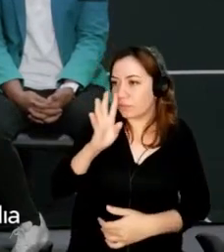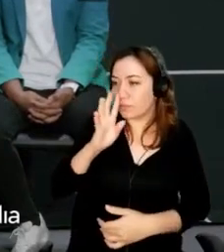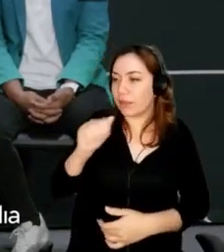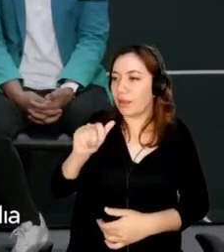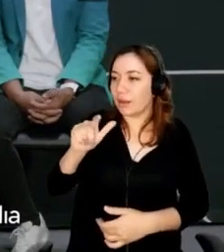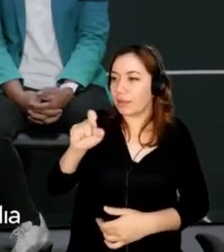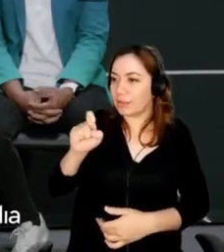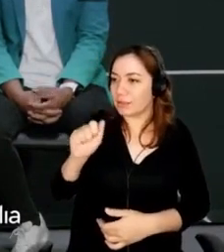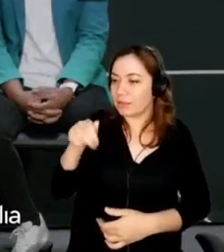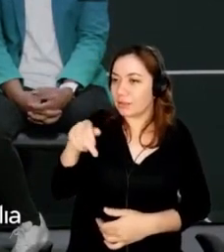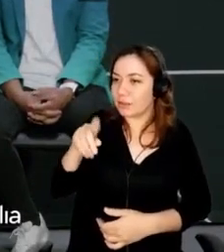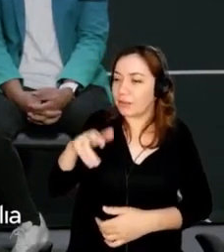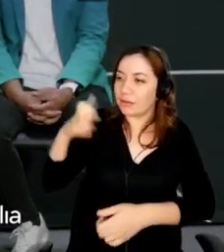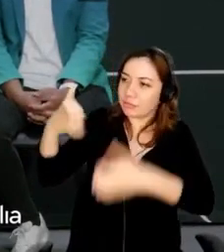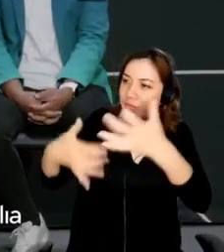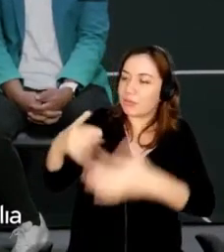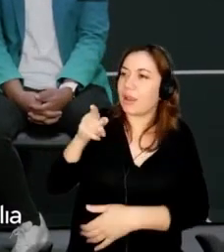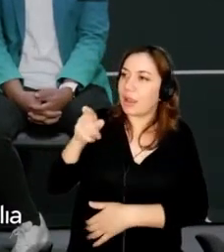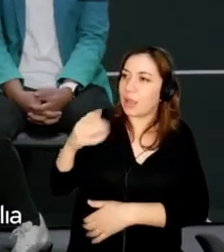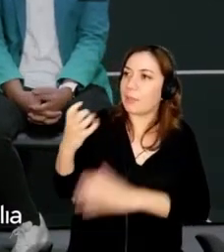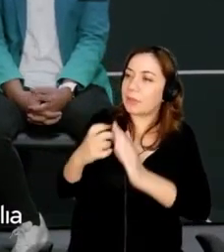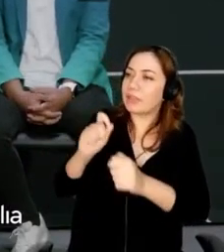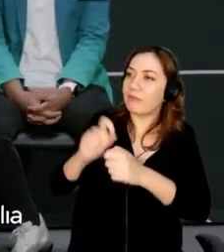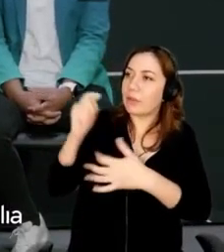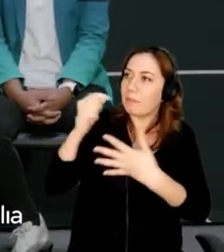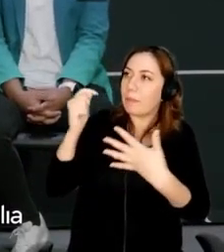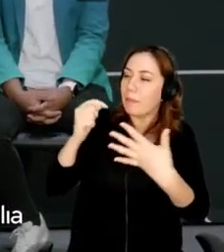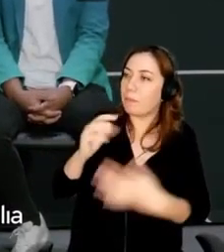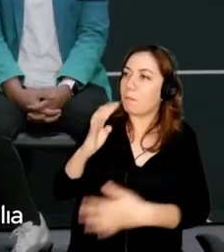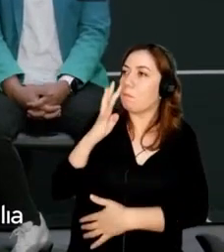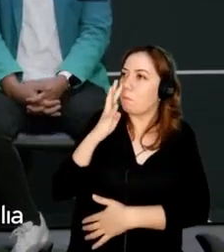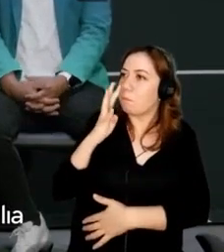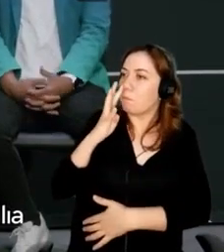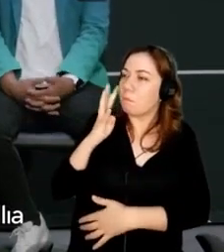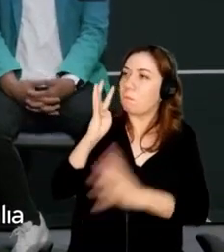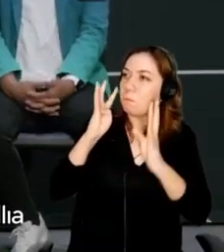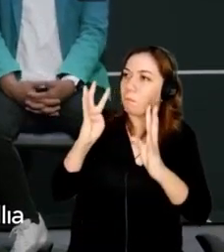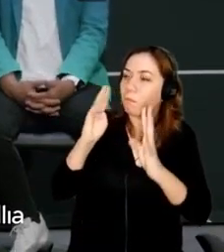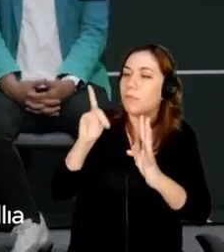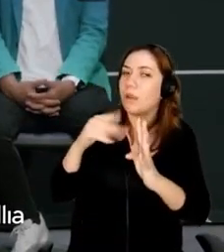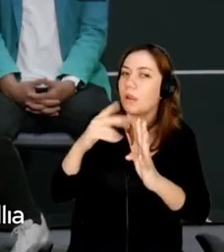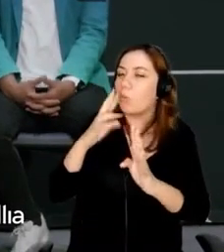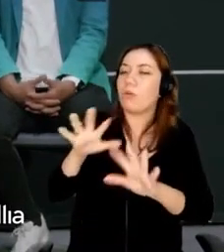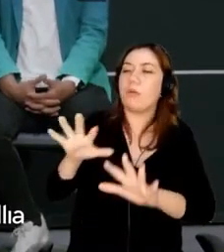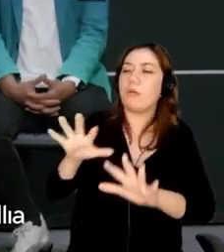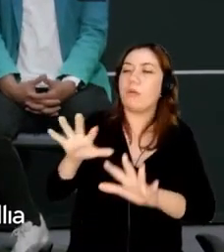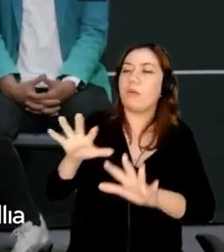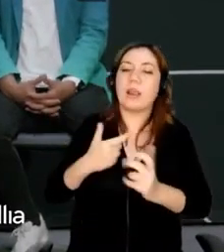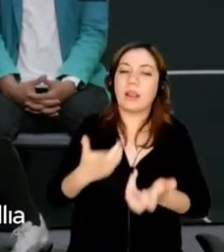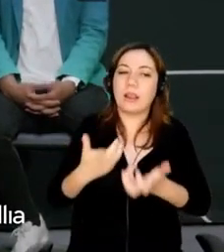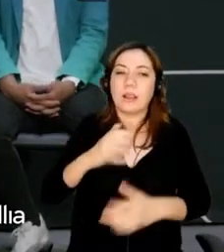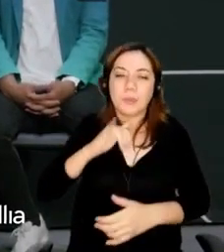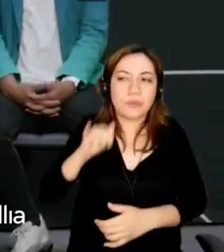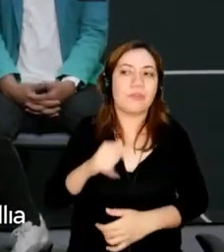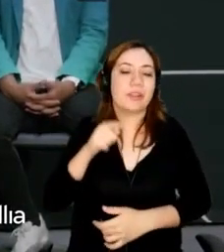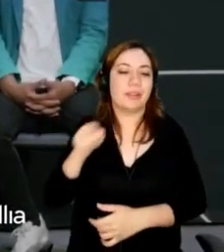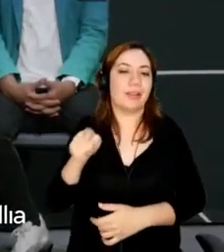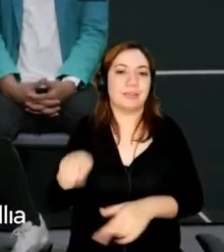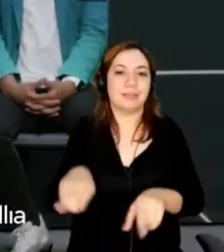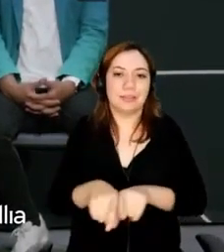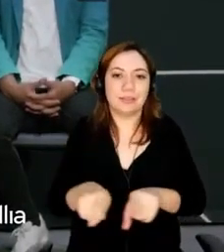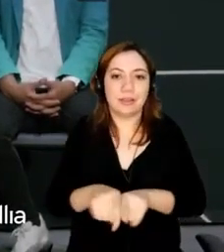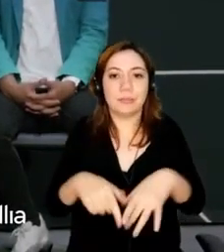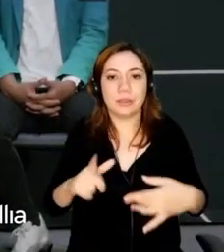SmithOS can do, and, you know, we have great plans to take advantage of that. And yes, there are a lot of amazing things coming out. I would